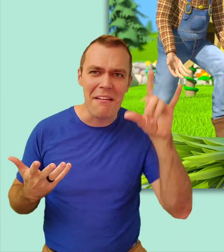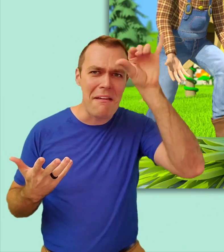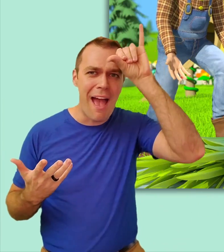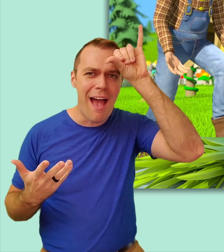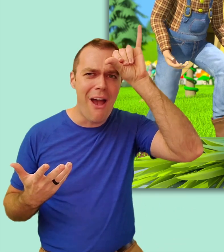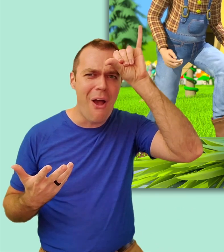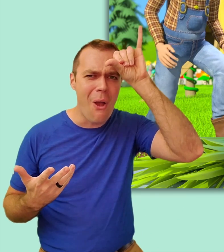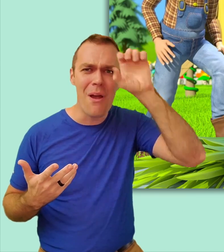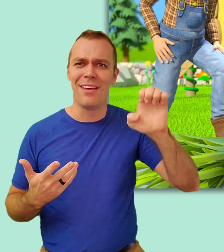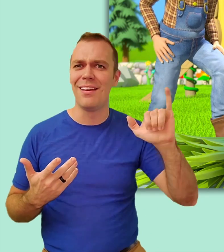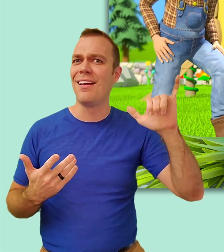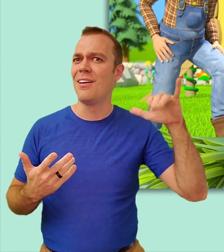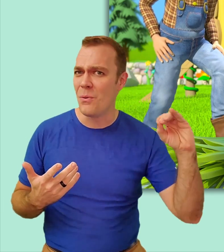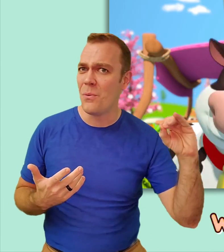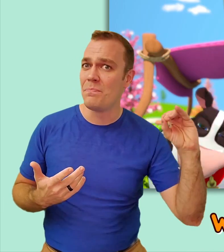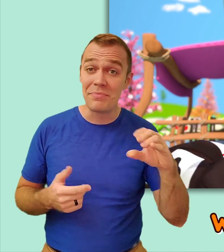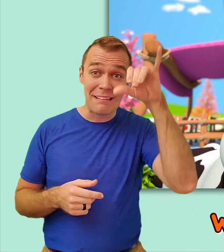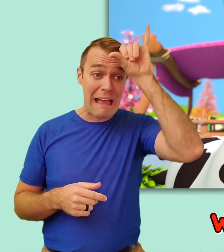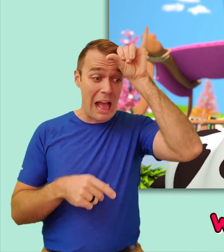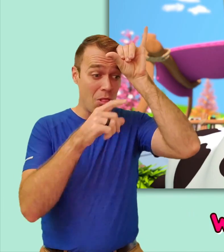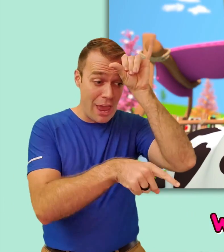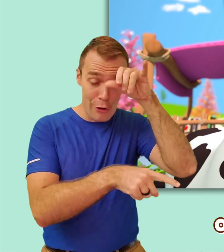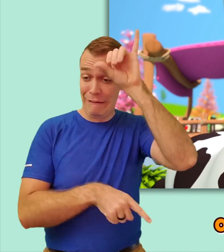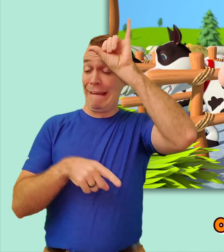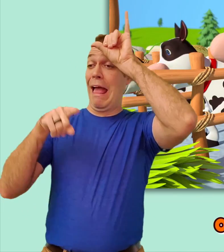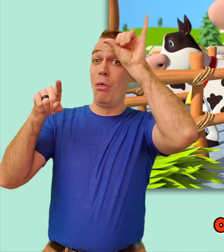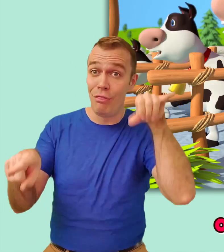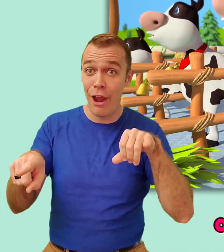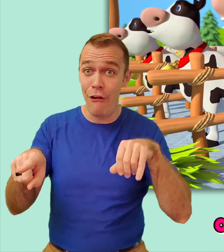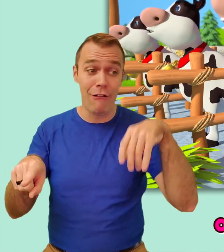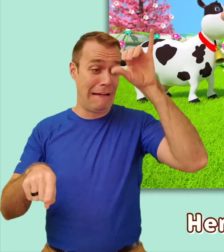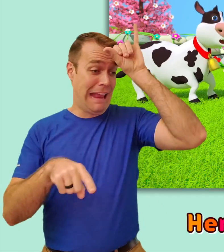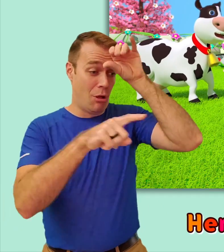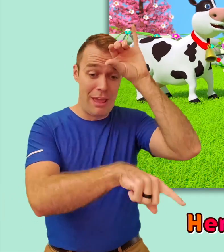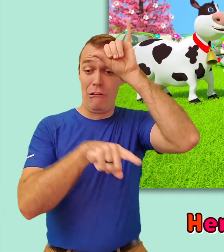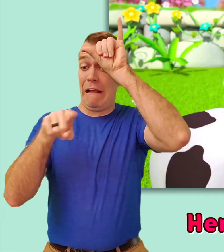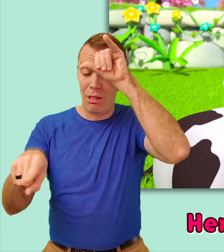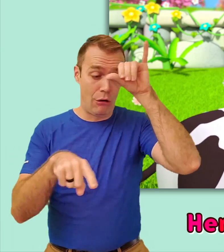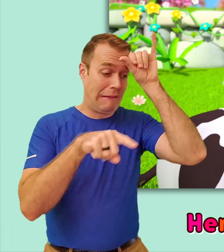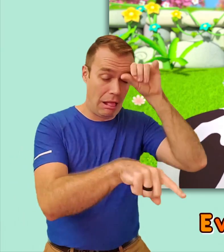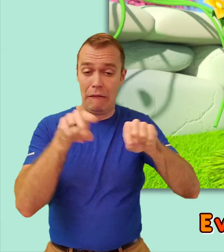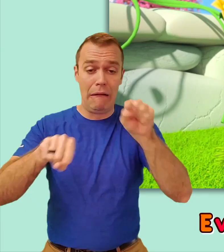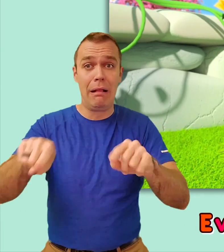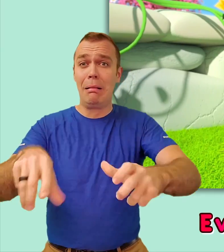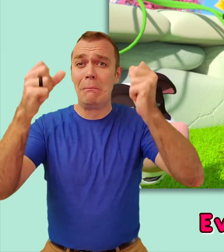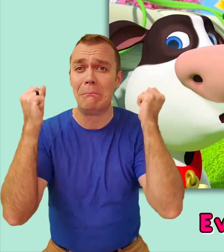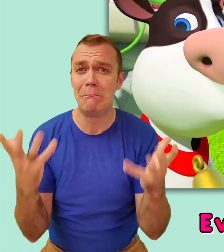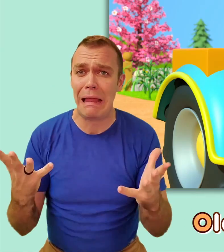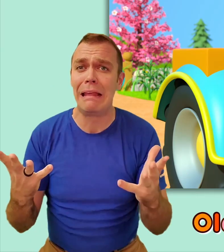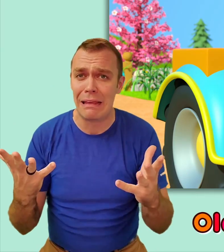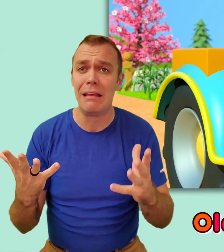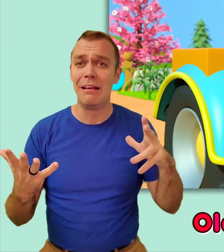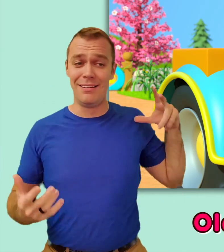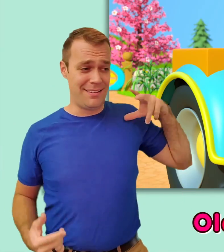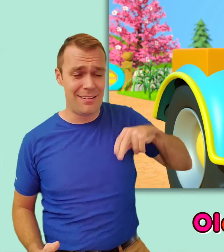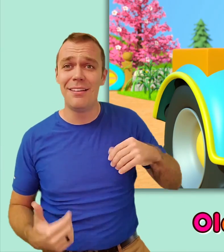cow, E-I-E-I-O. With a moo-moo here and a moo-moo there, here a moo, there a moo, everywhere a moo-moo.